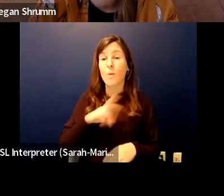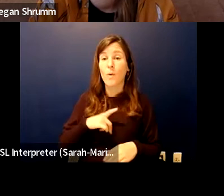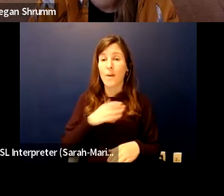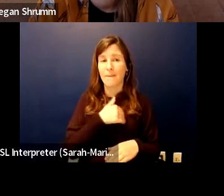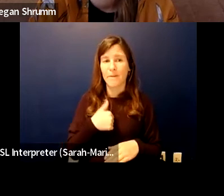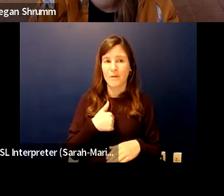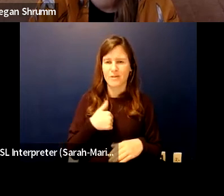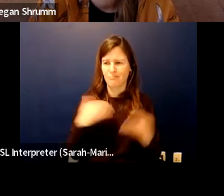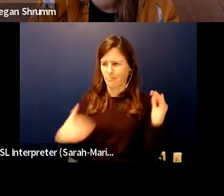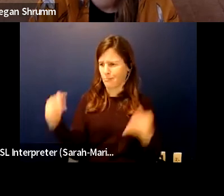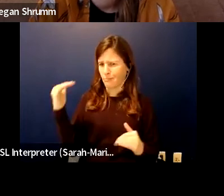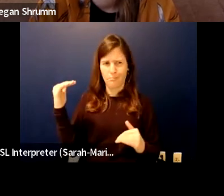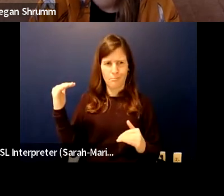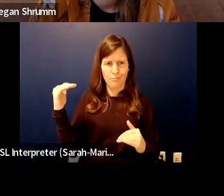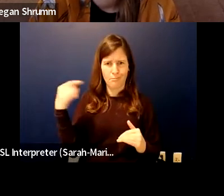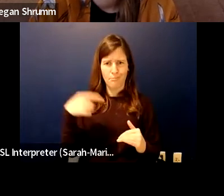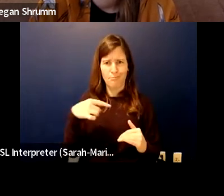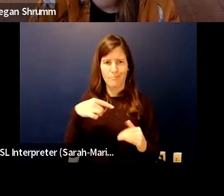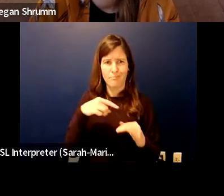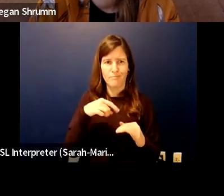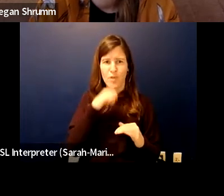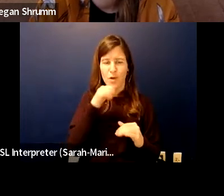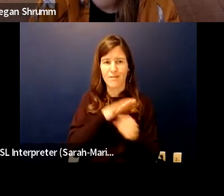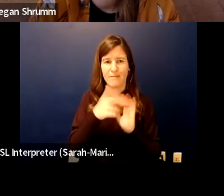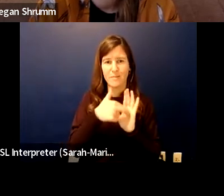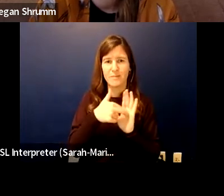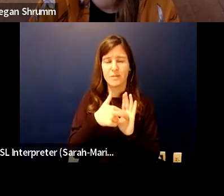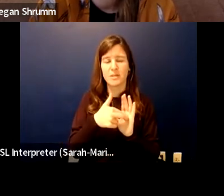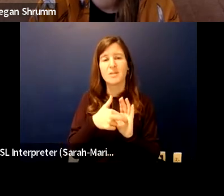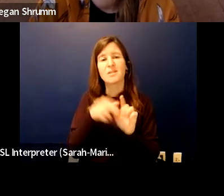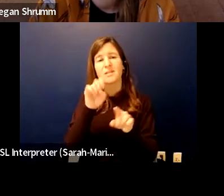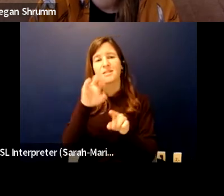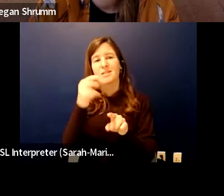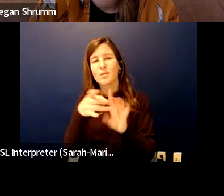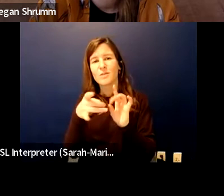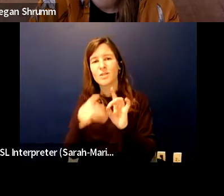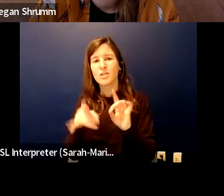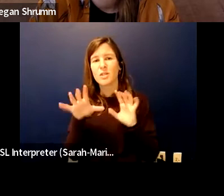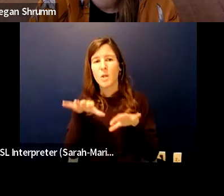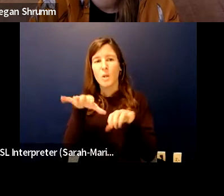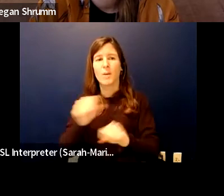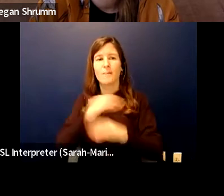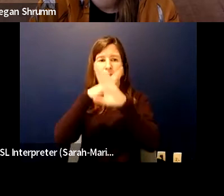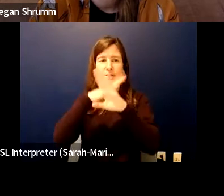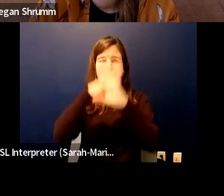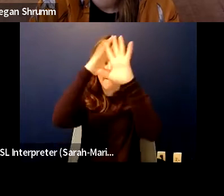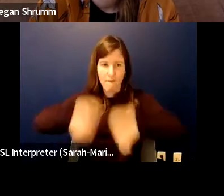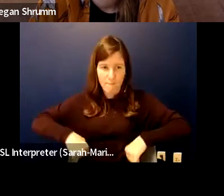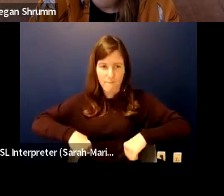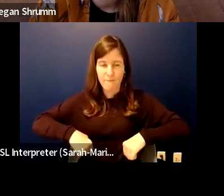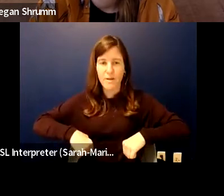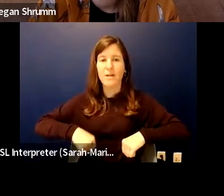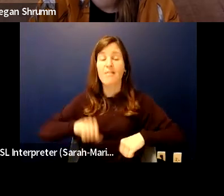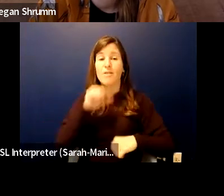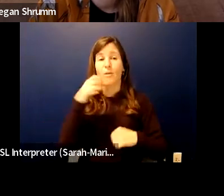And in some ways, I feel like, Sarah, when you were talking about like dismantling colonial barriers, I mean, the nonprofit structure itself is